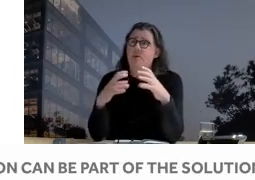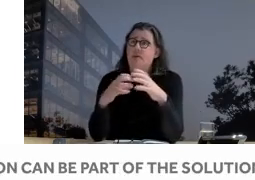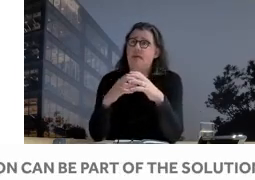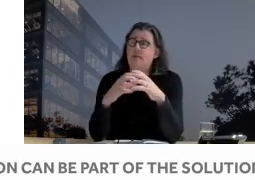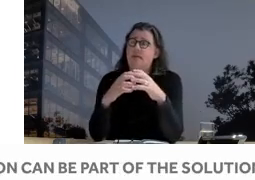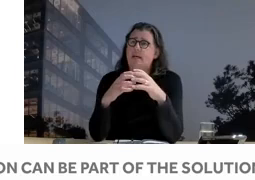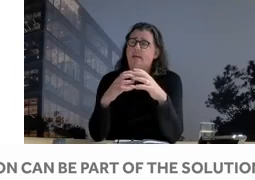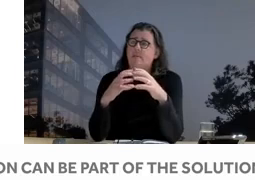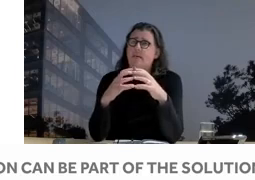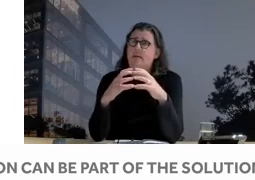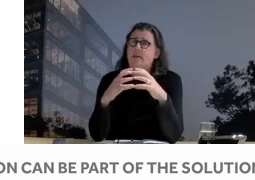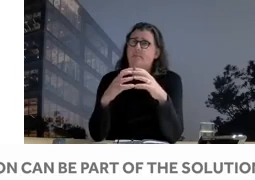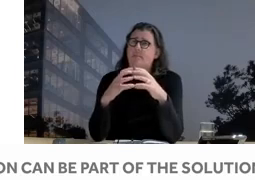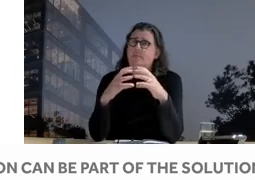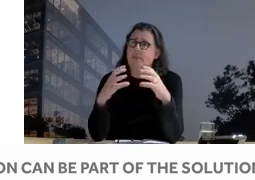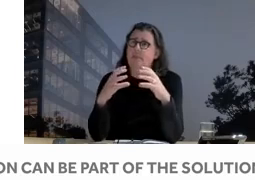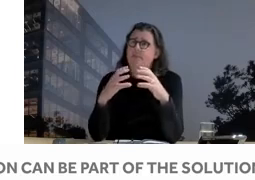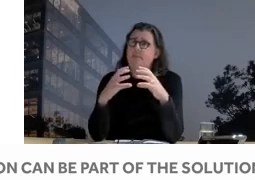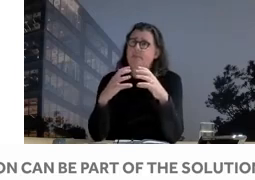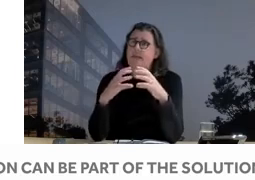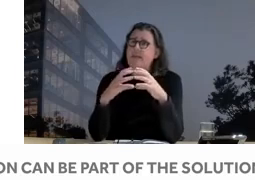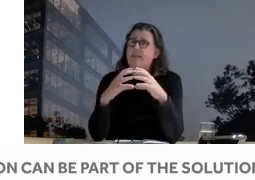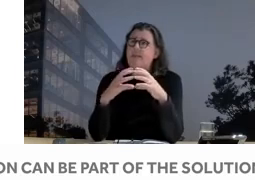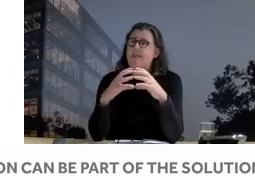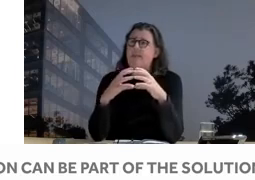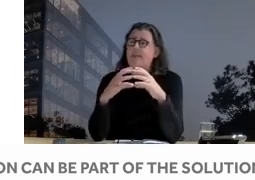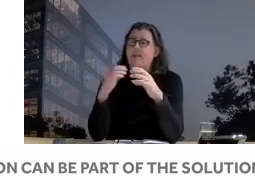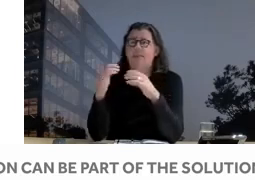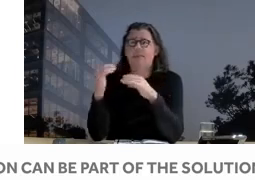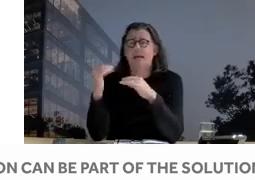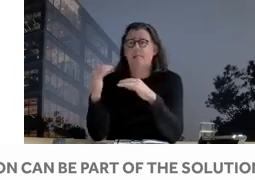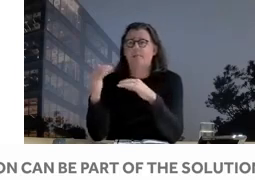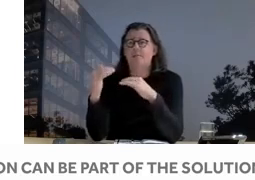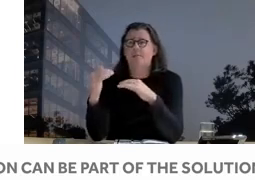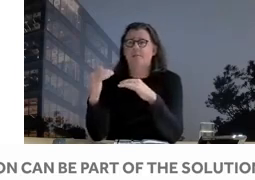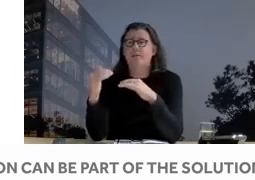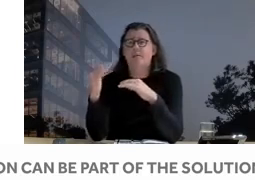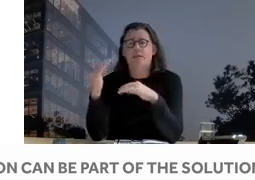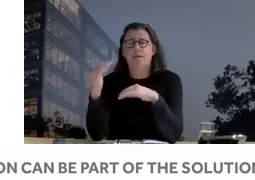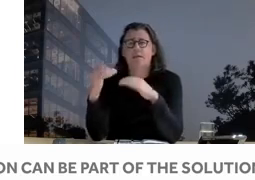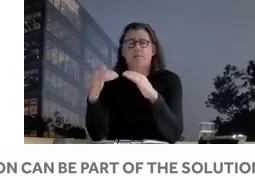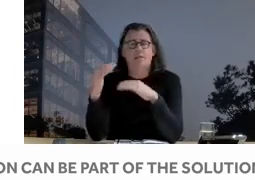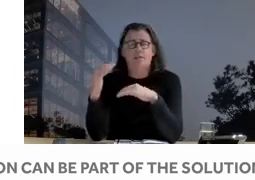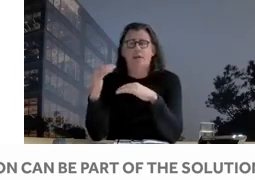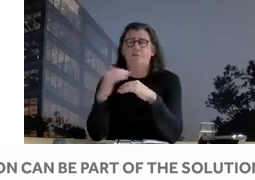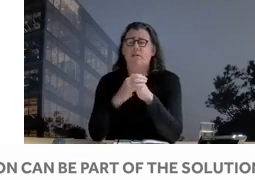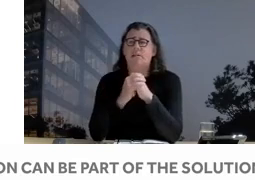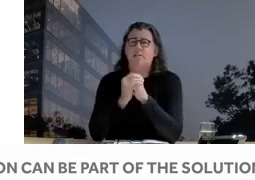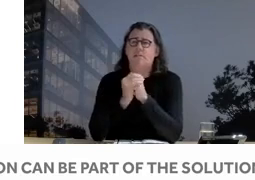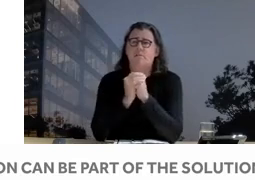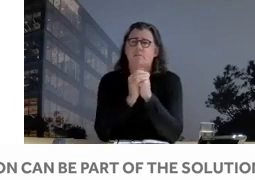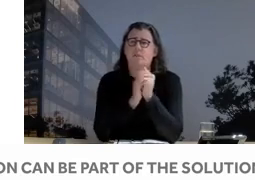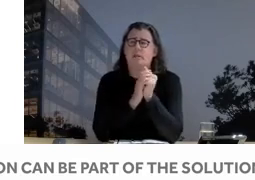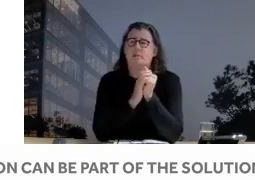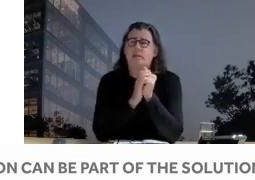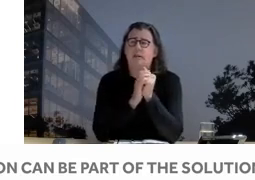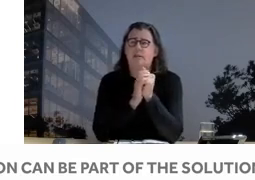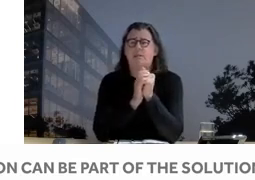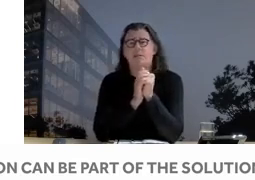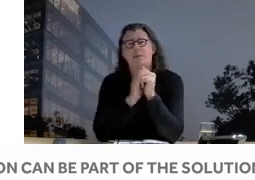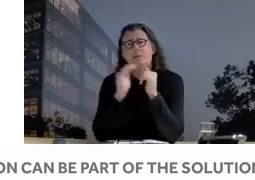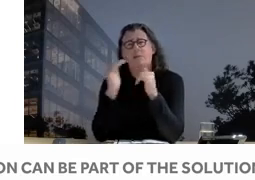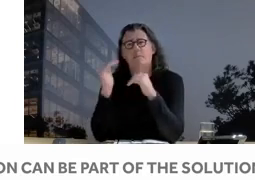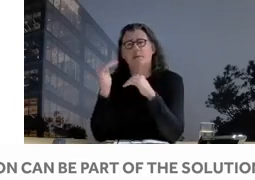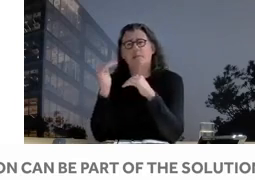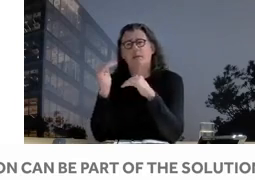that and blowing out buildings for a second, the elements that are in here, when you start to drill into them, you quickly